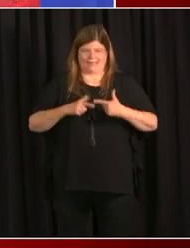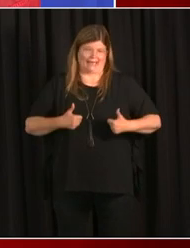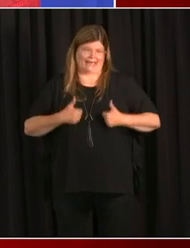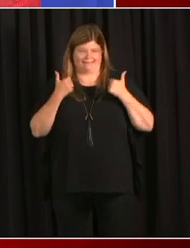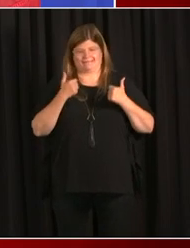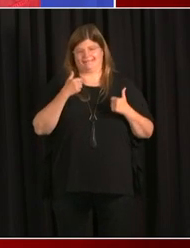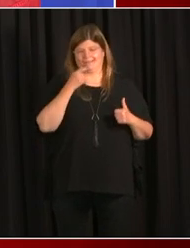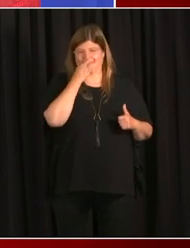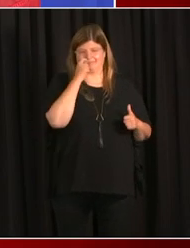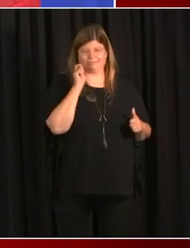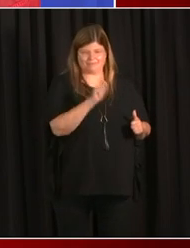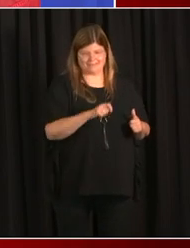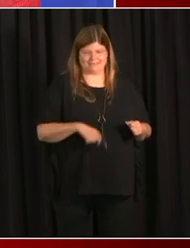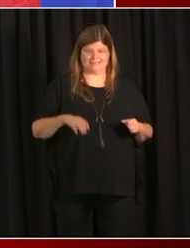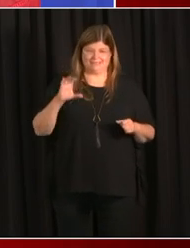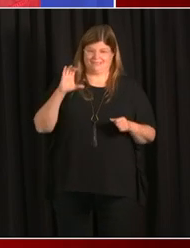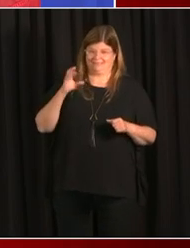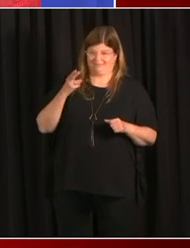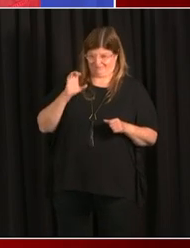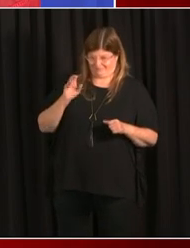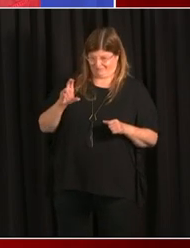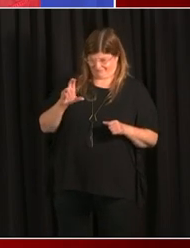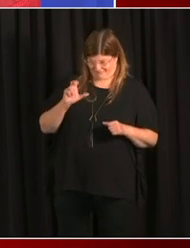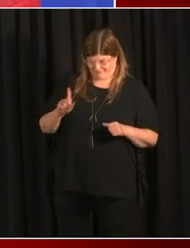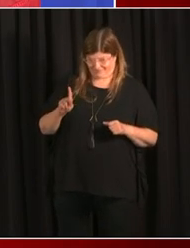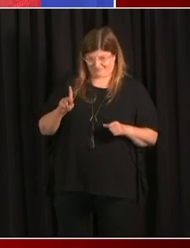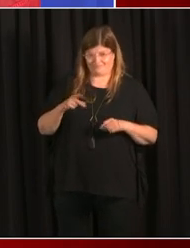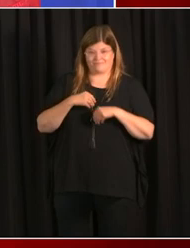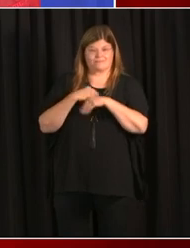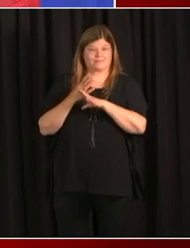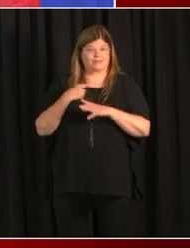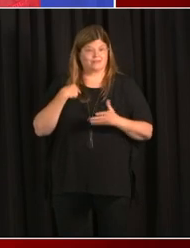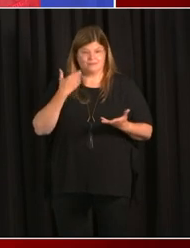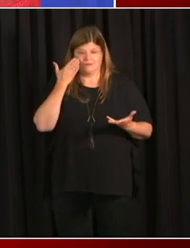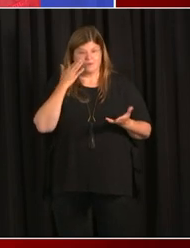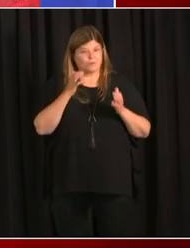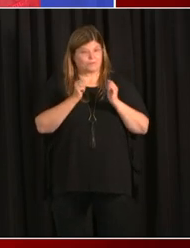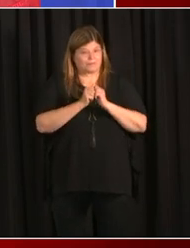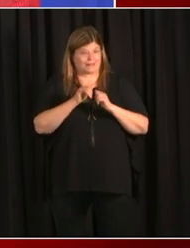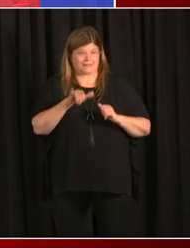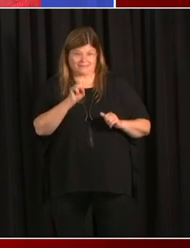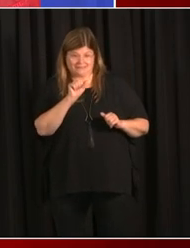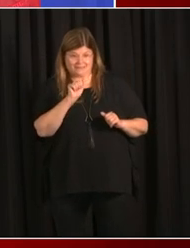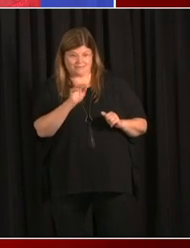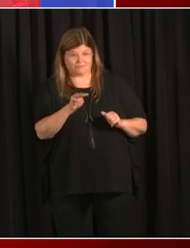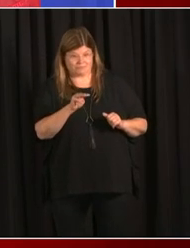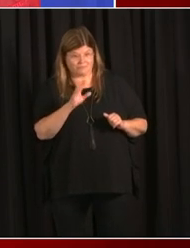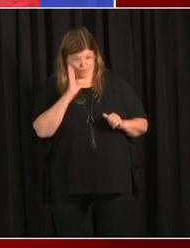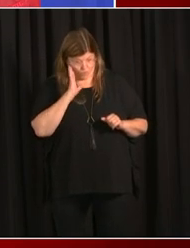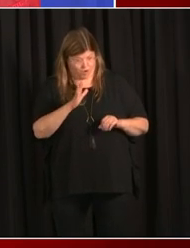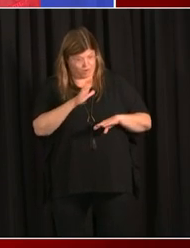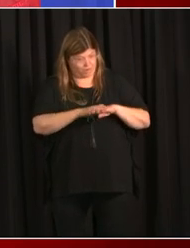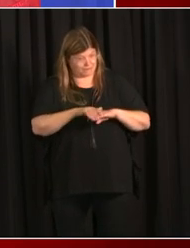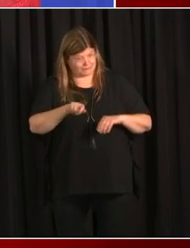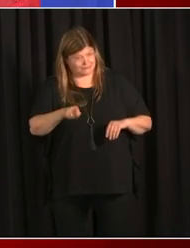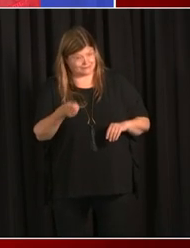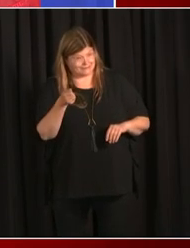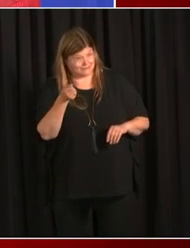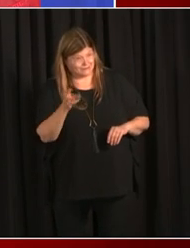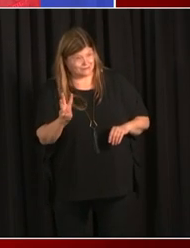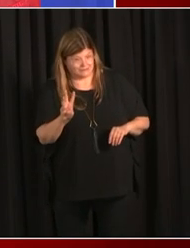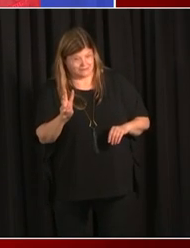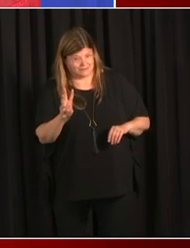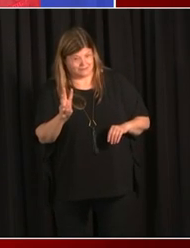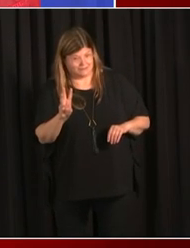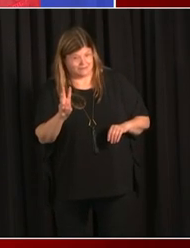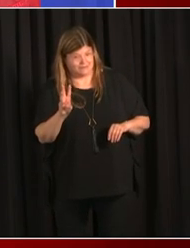Brown virtual celebration is. I'm not familiar with that, Sam. Apparently, it's going to be on Channel 16, and they're not going to